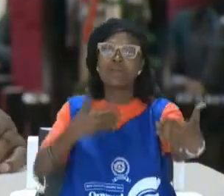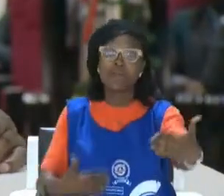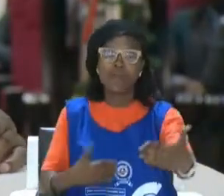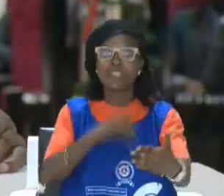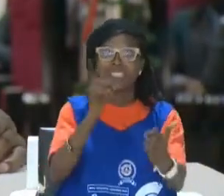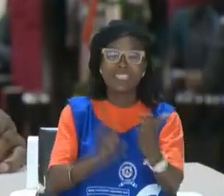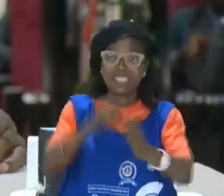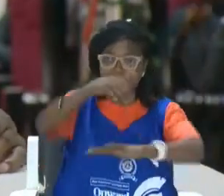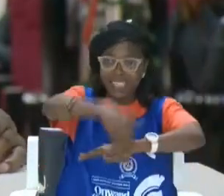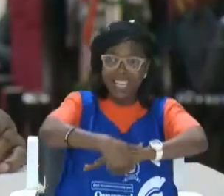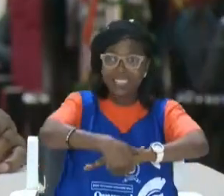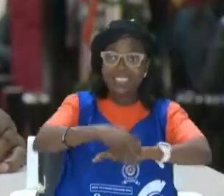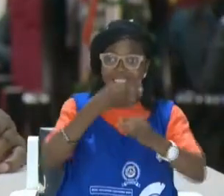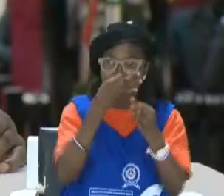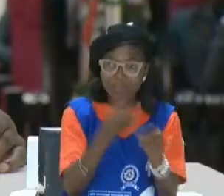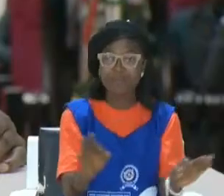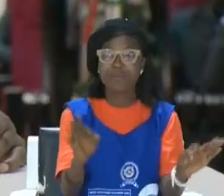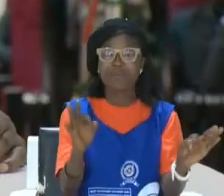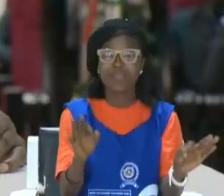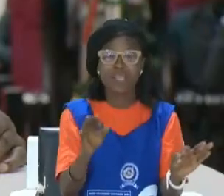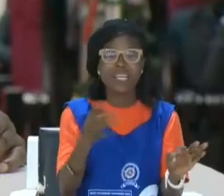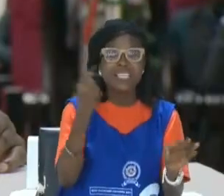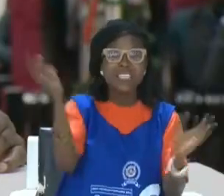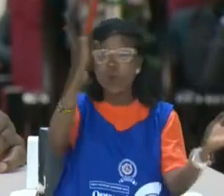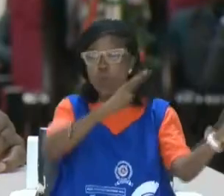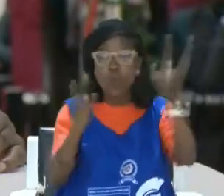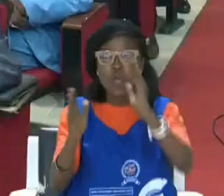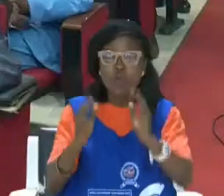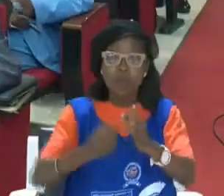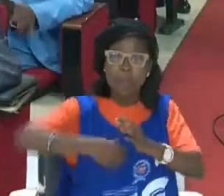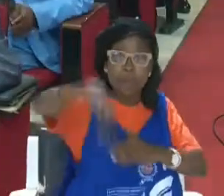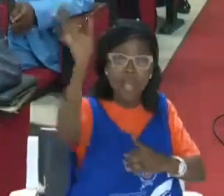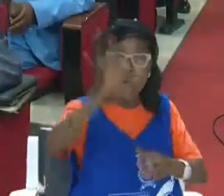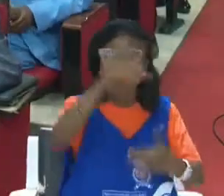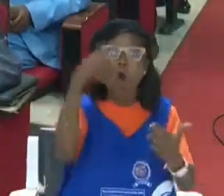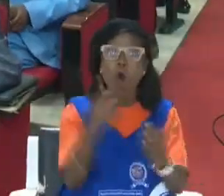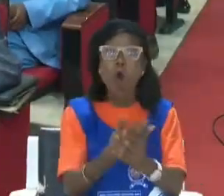out, the wind will blow away all your shackles.